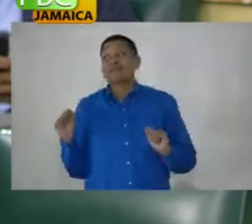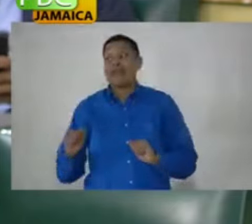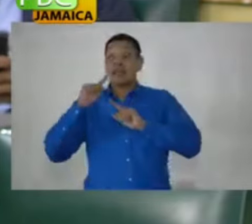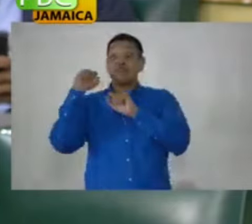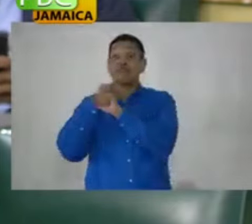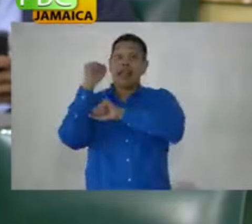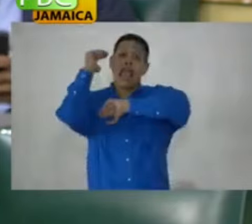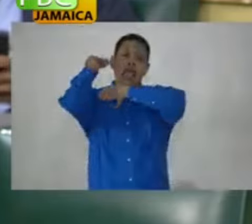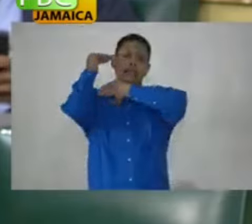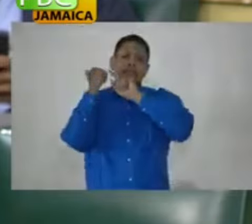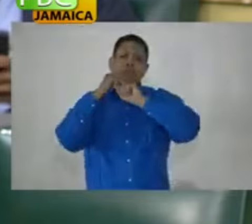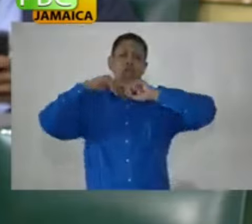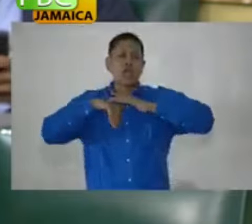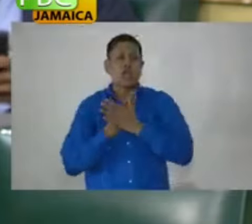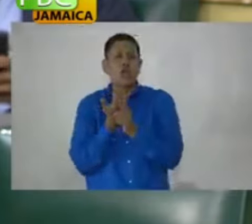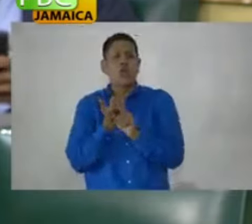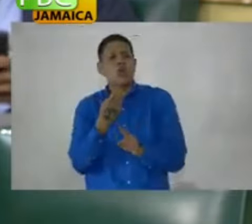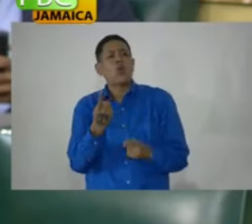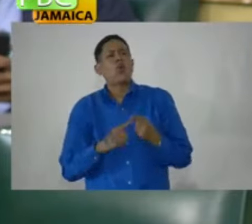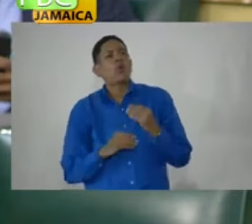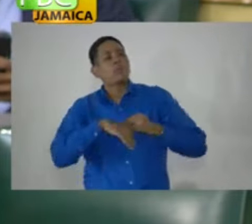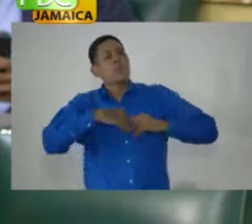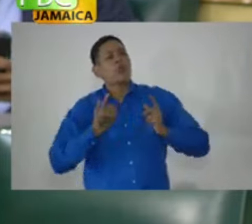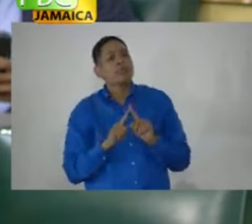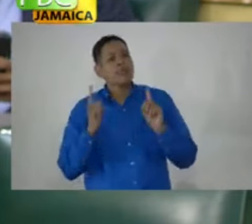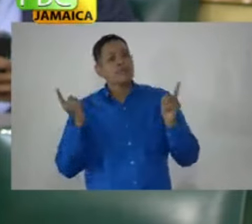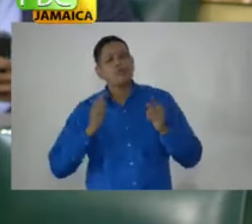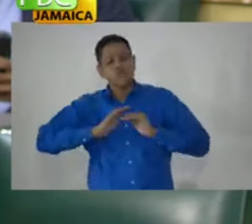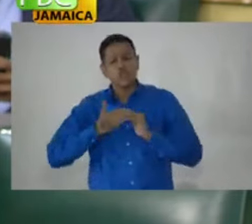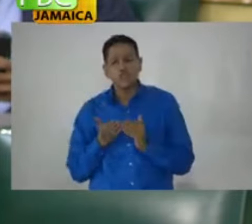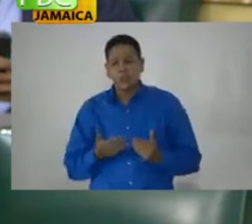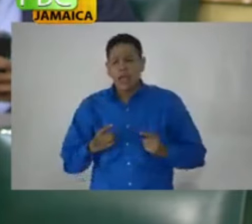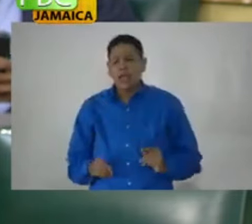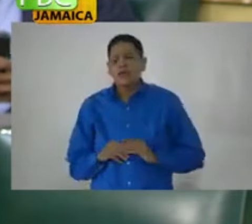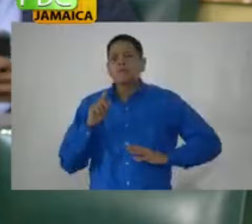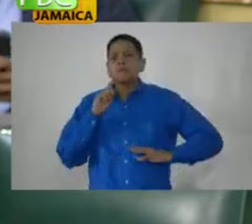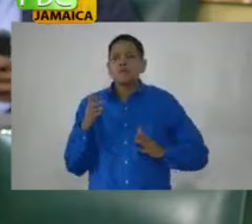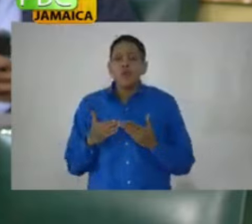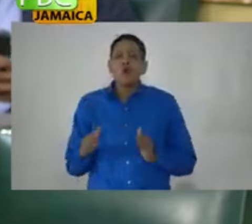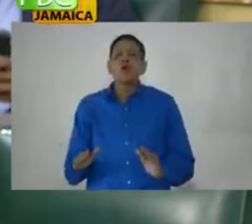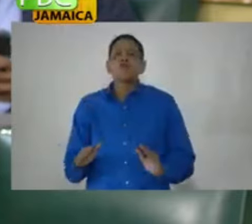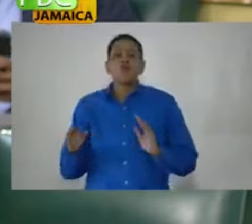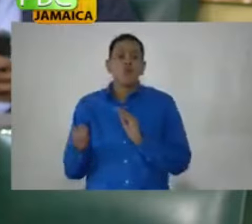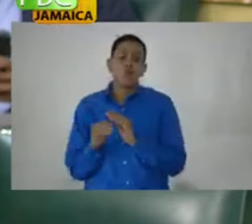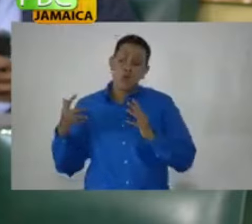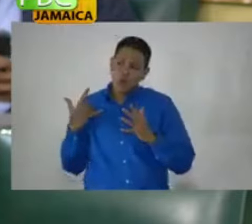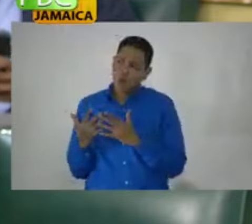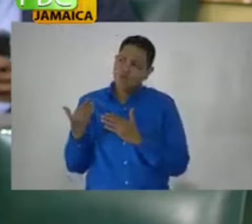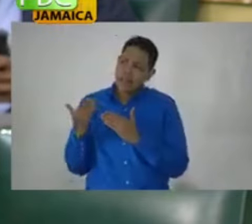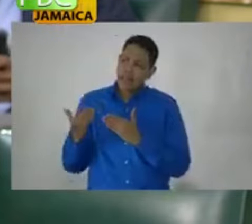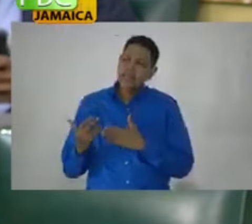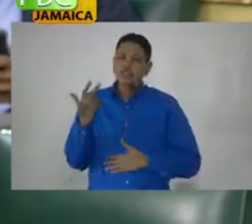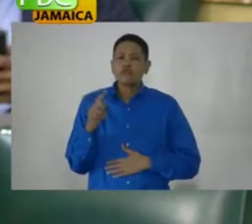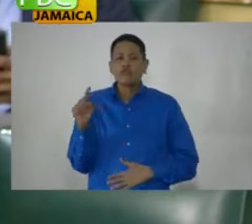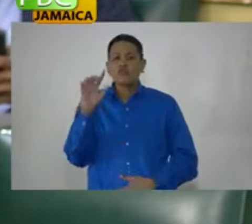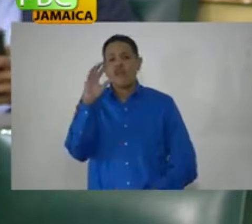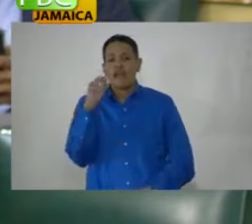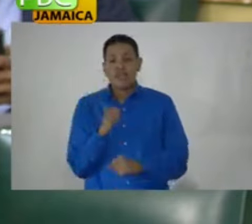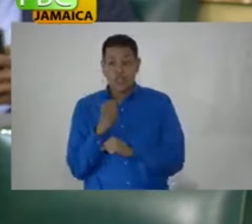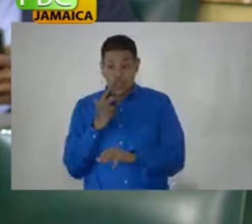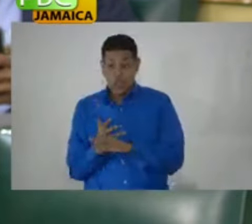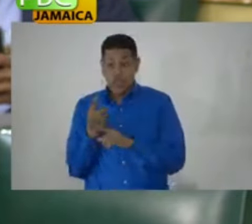expect a new and different Jamaica to unfold over the next 3 to 5